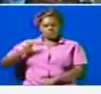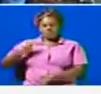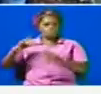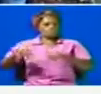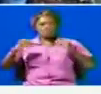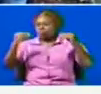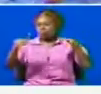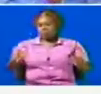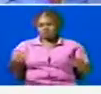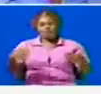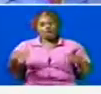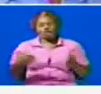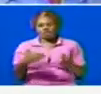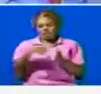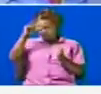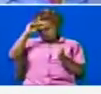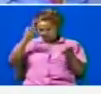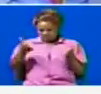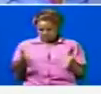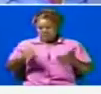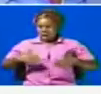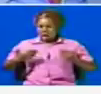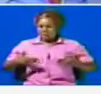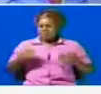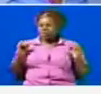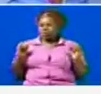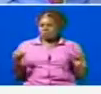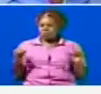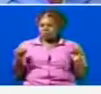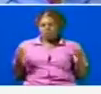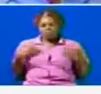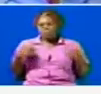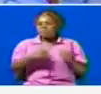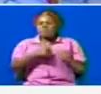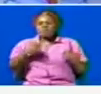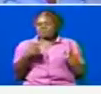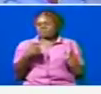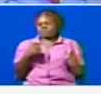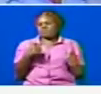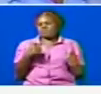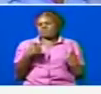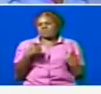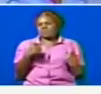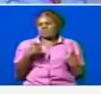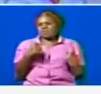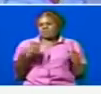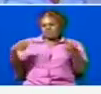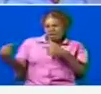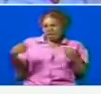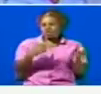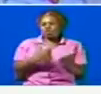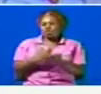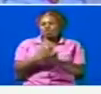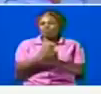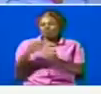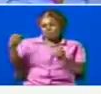just exactly that. This government is unhappy that the people have rejected it. It has elected to fight back through